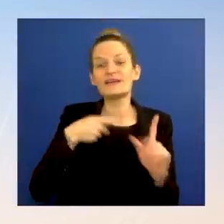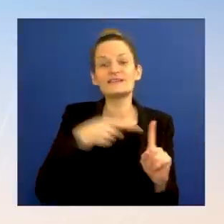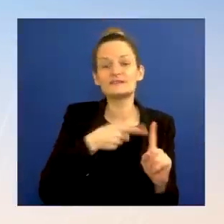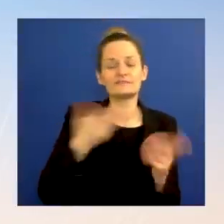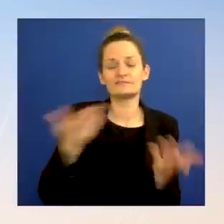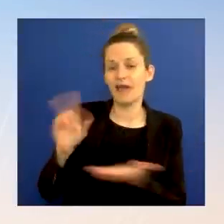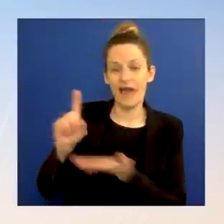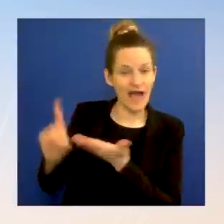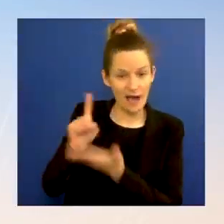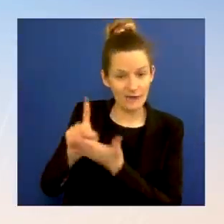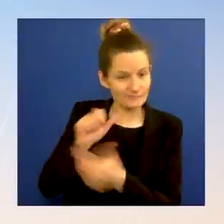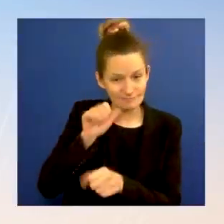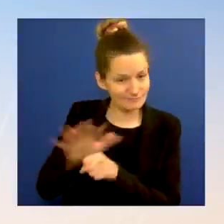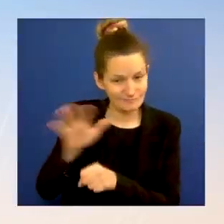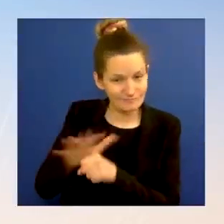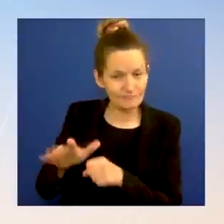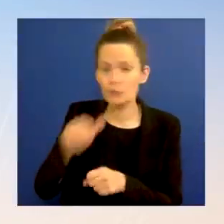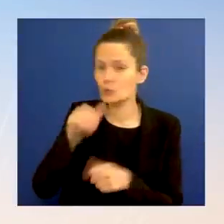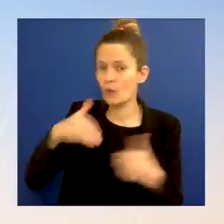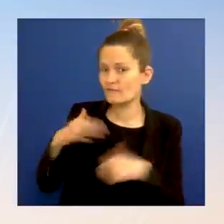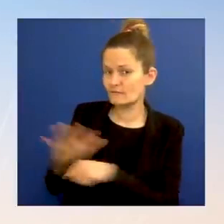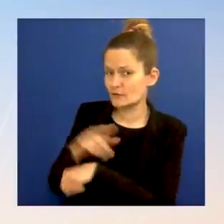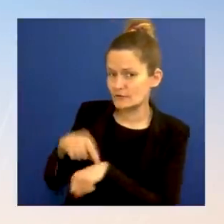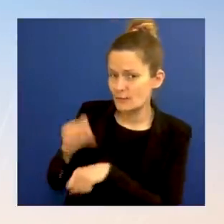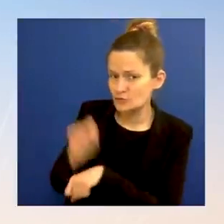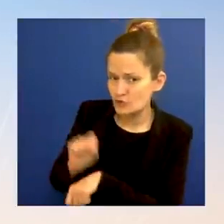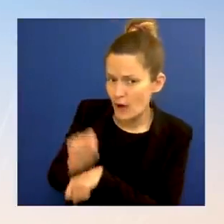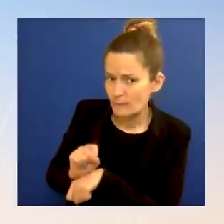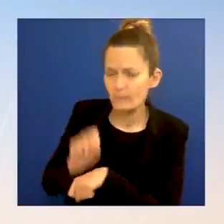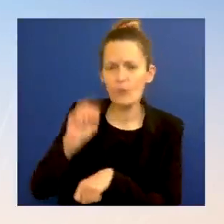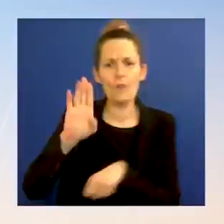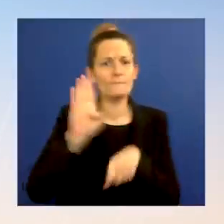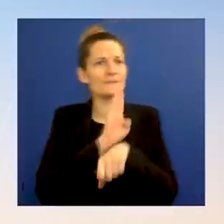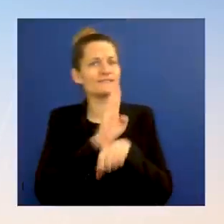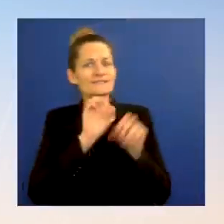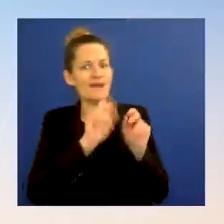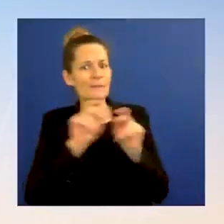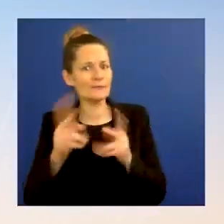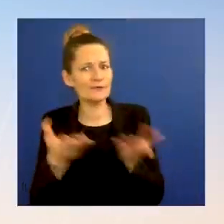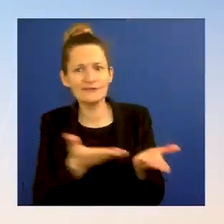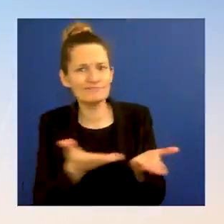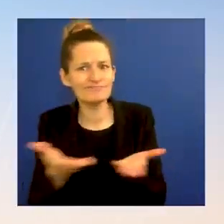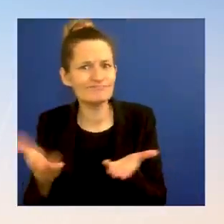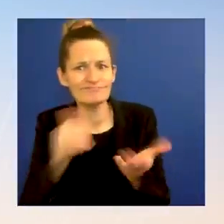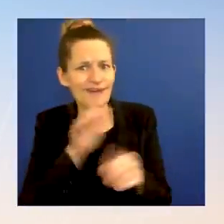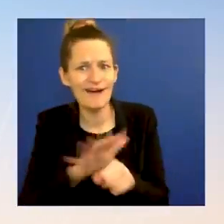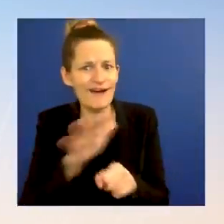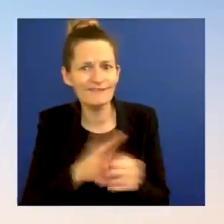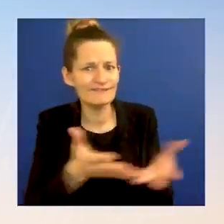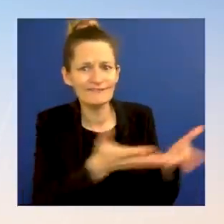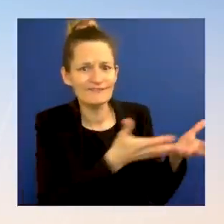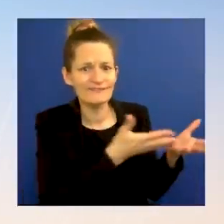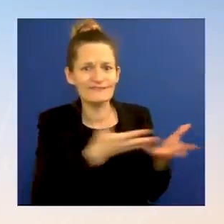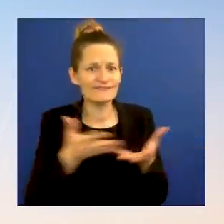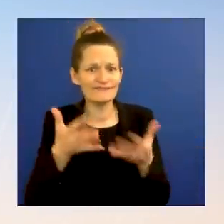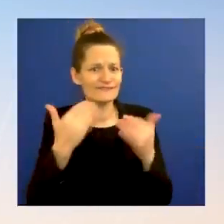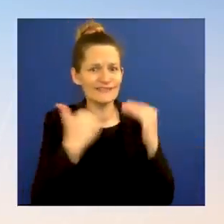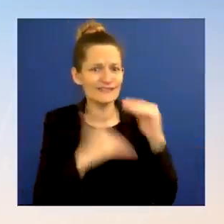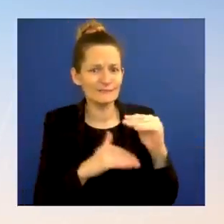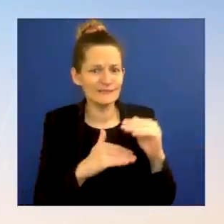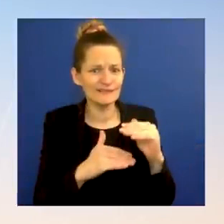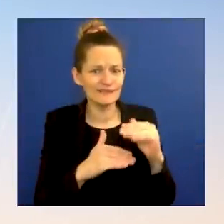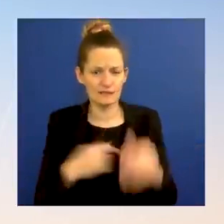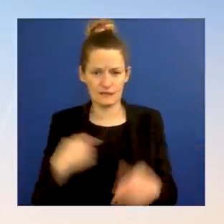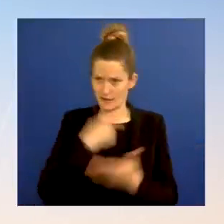are weak. But similar to the long-term unemployment rate, this measure has seen rapid recovery. The percent of the labor force that is working part-time